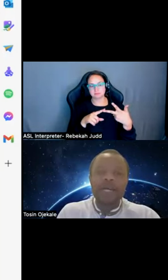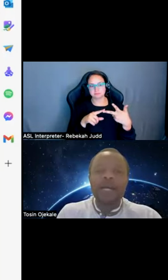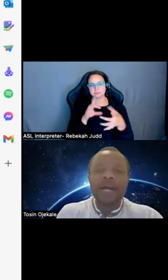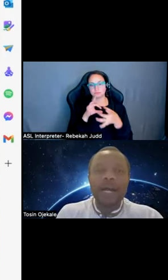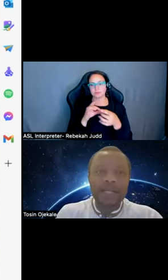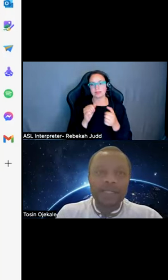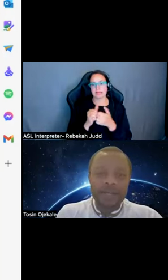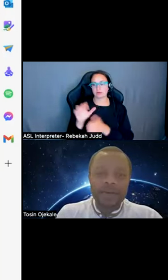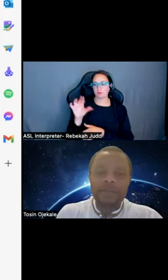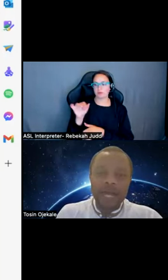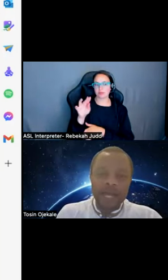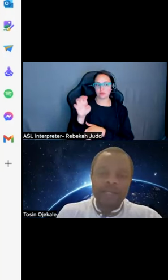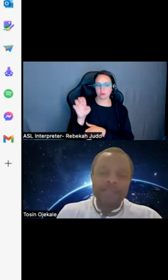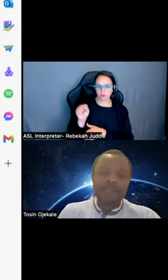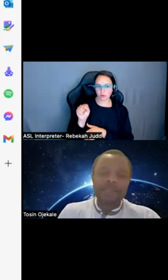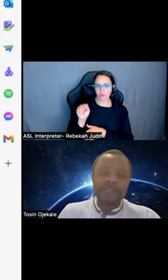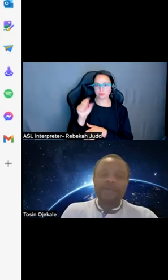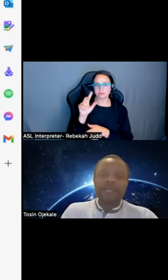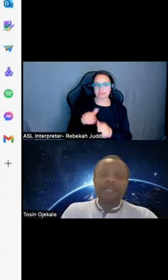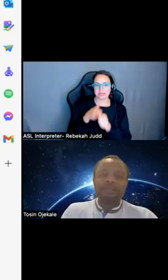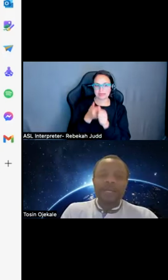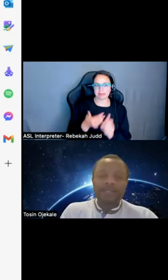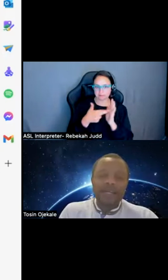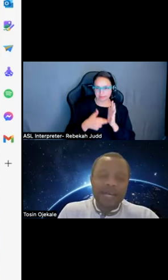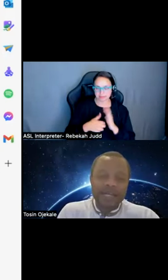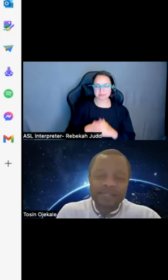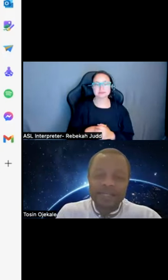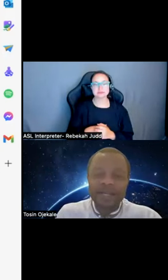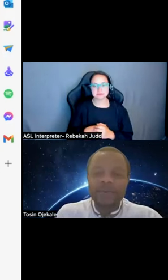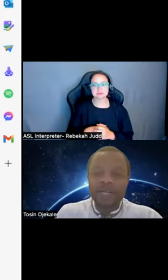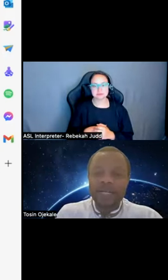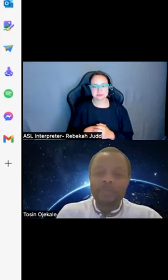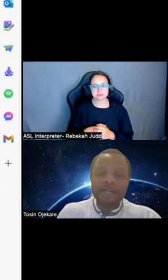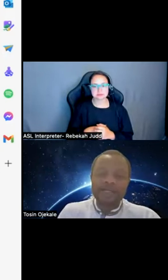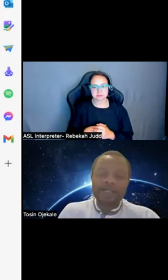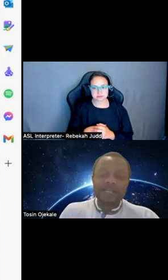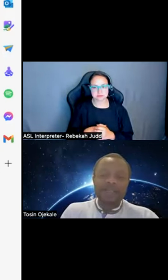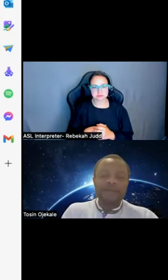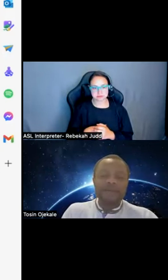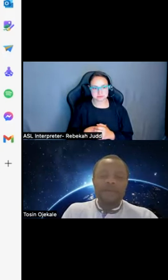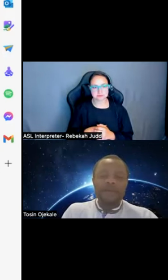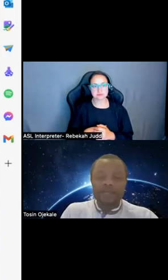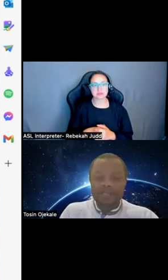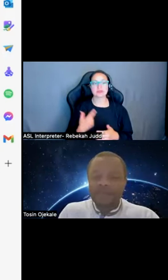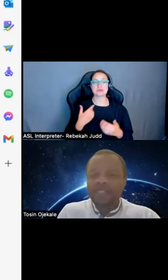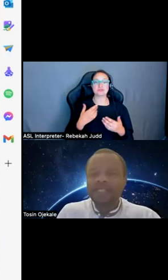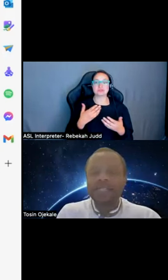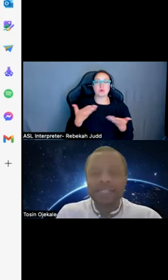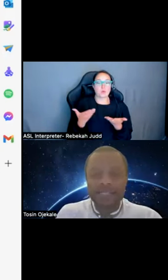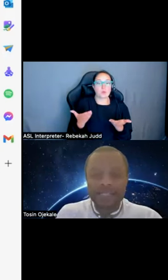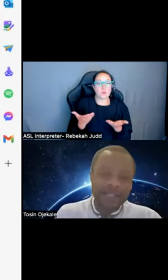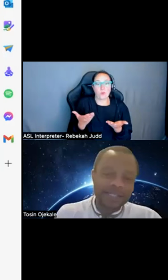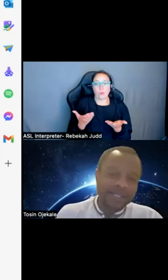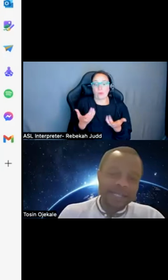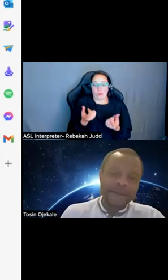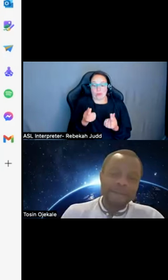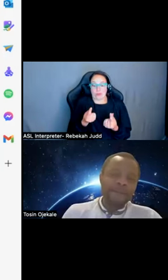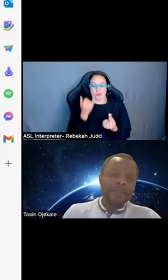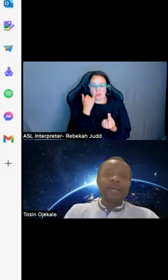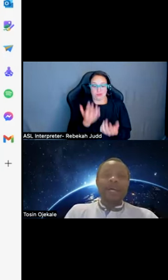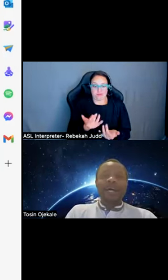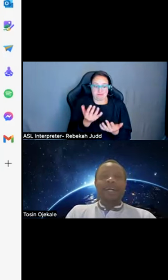code and compliance. So what are the best standards? What are the practices for fire safety in a data